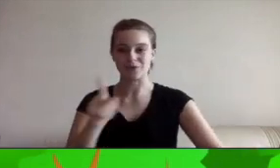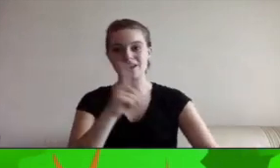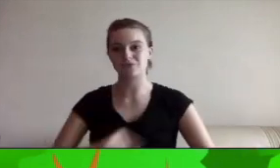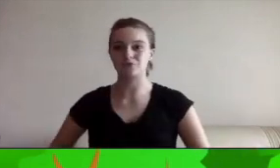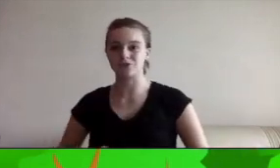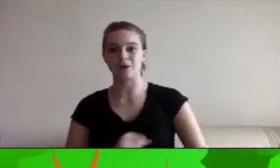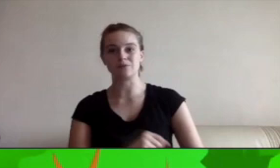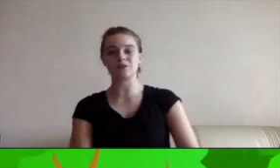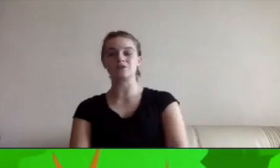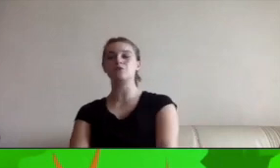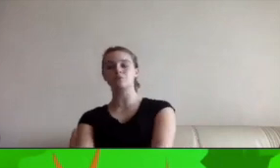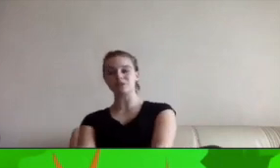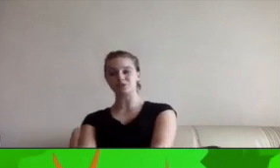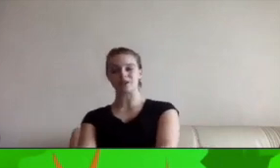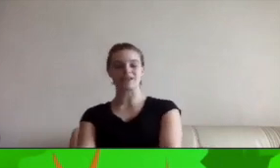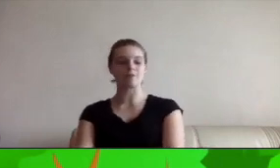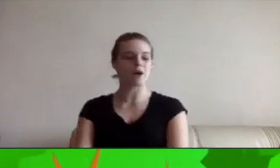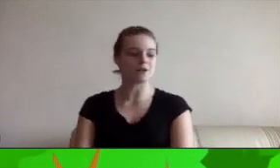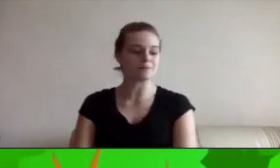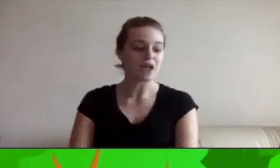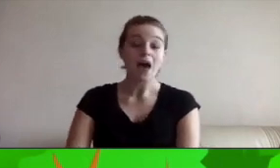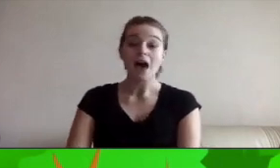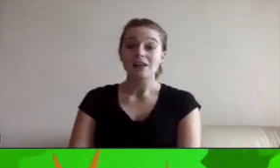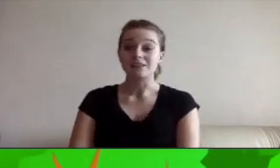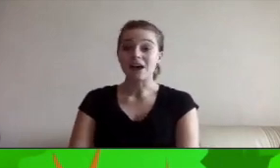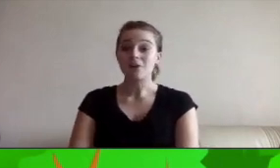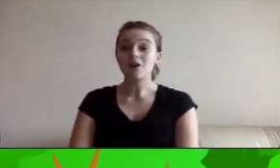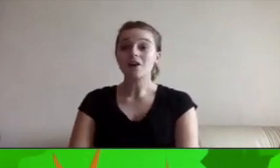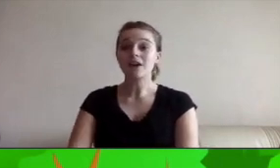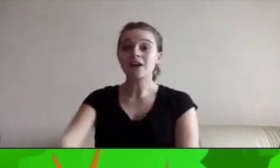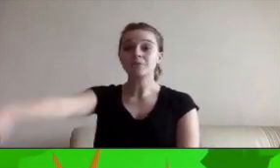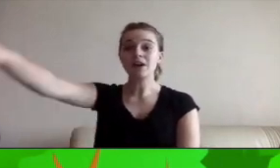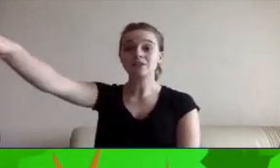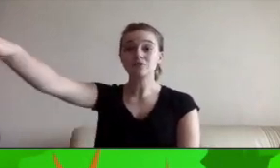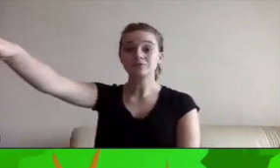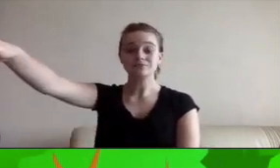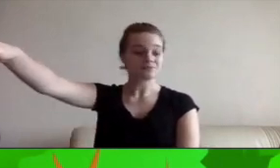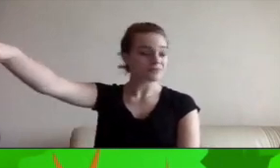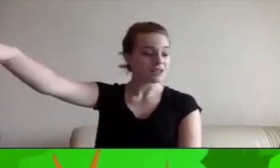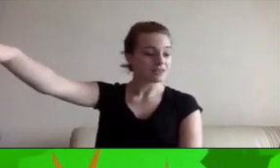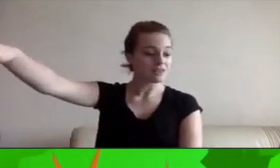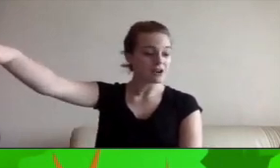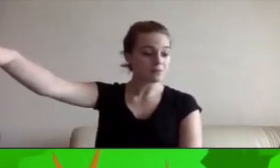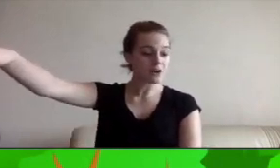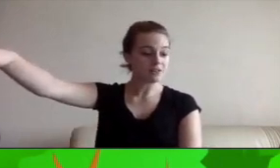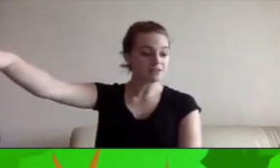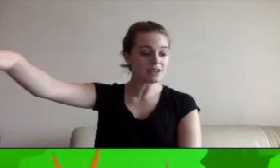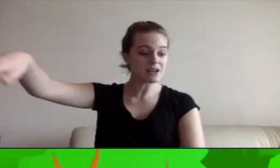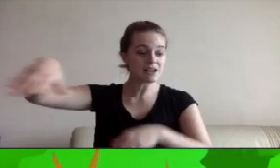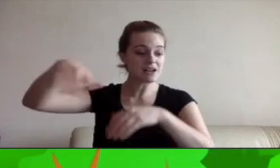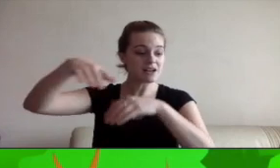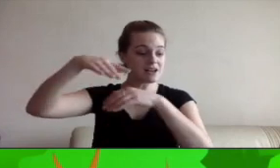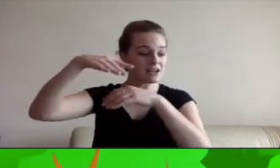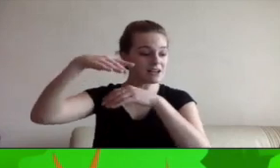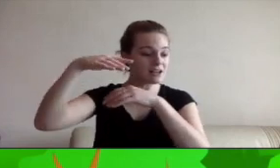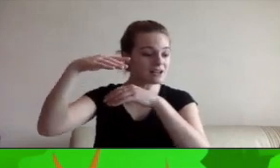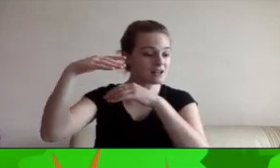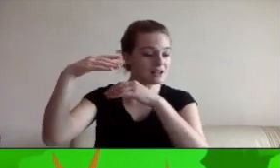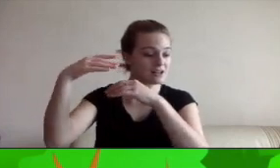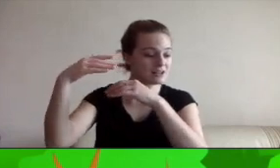so that's your job doing the movements during that part now on that branch there was a